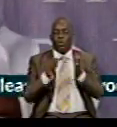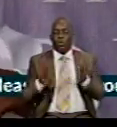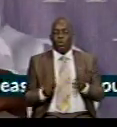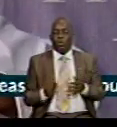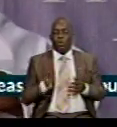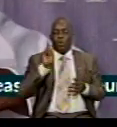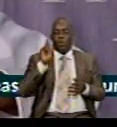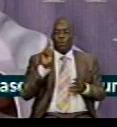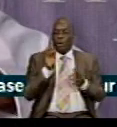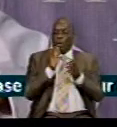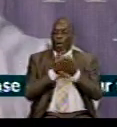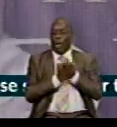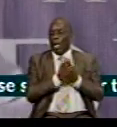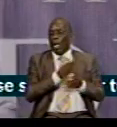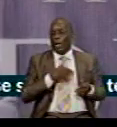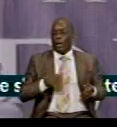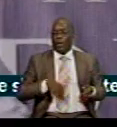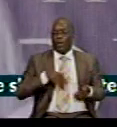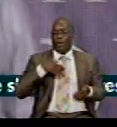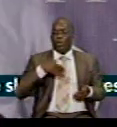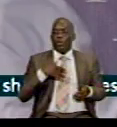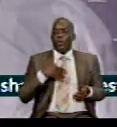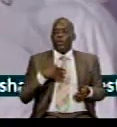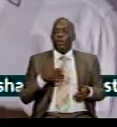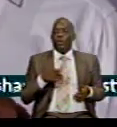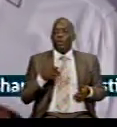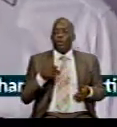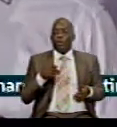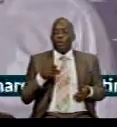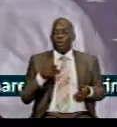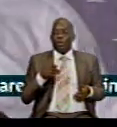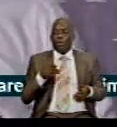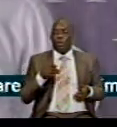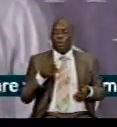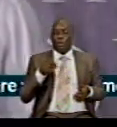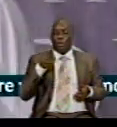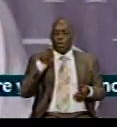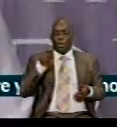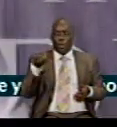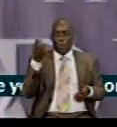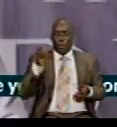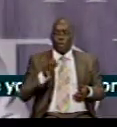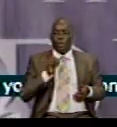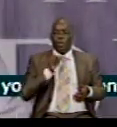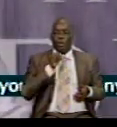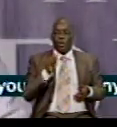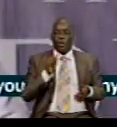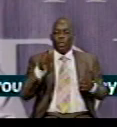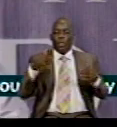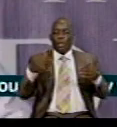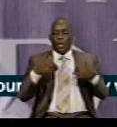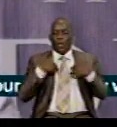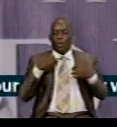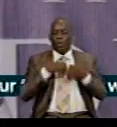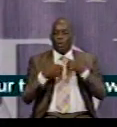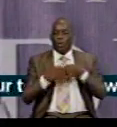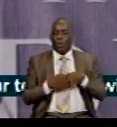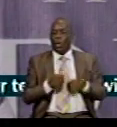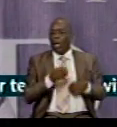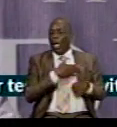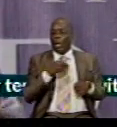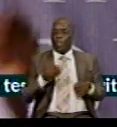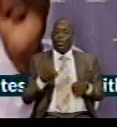They feel that I was not having any pain. They asked me if I'm drinking alcohol. I say yes. They asked me if I was smoking. I say yes. They say ask me if I'm still smoking. I